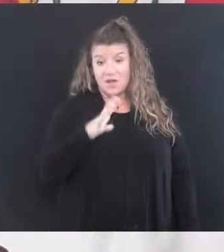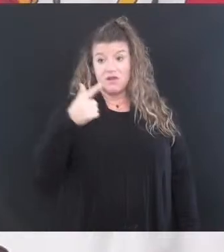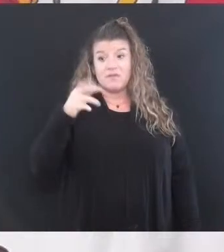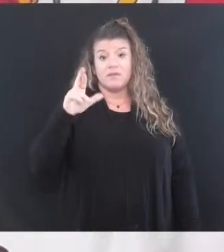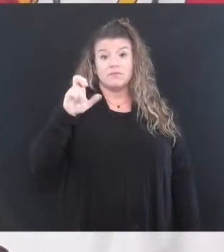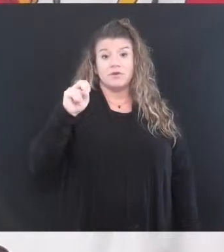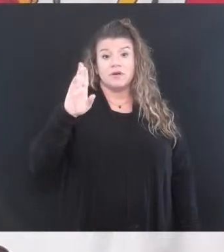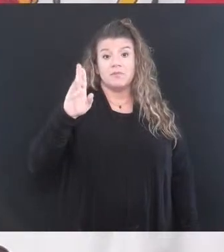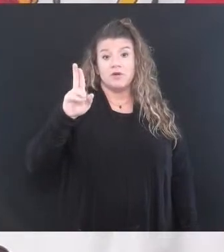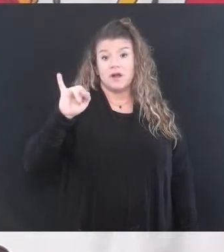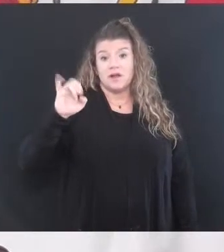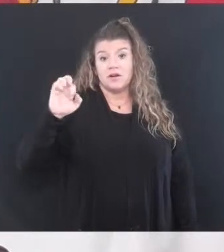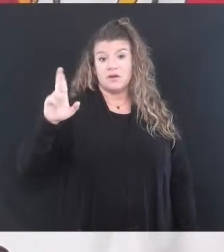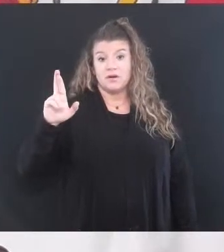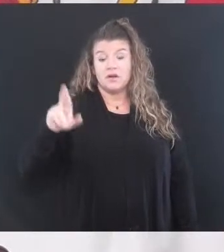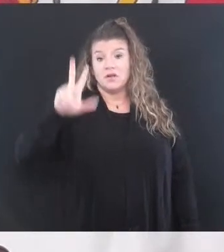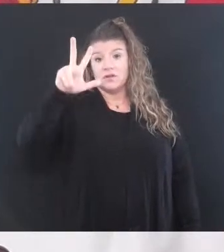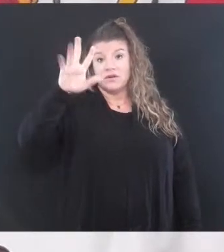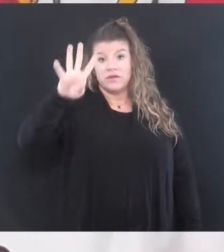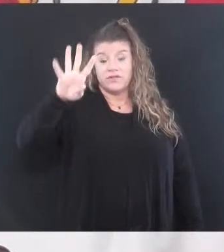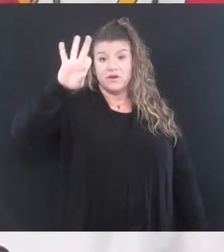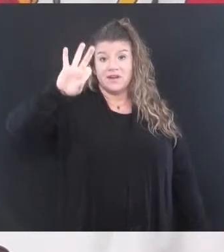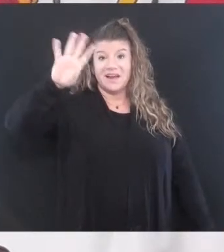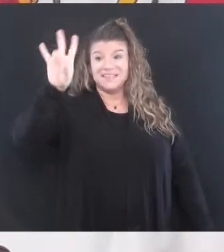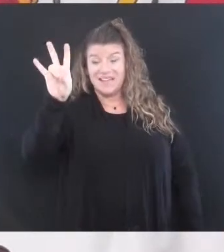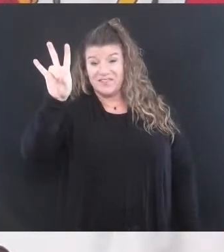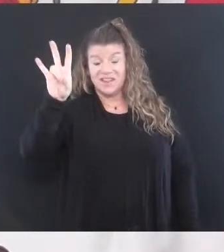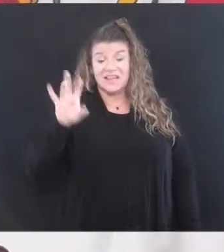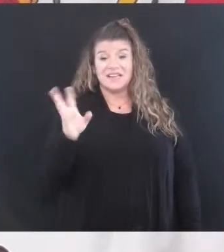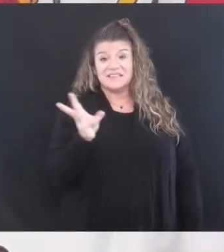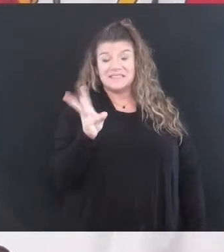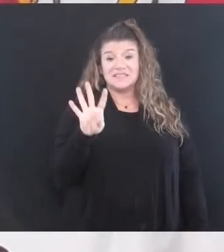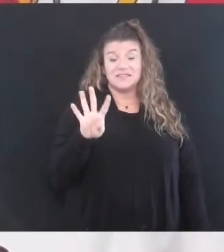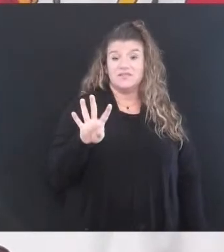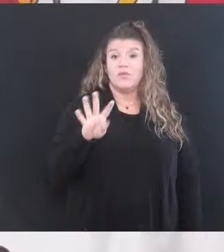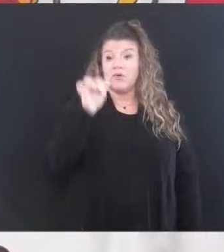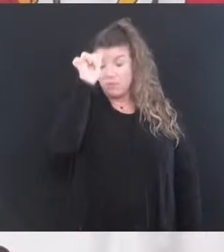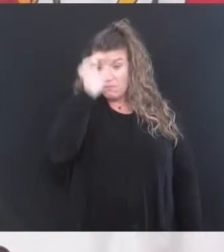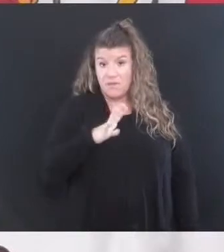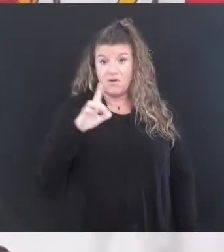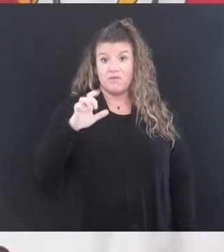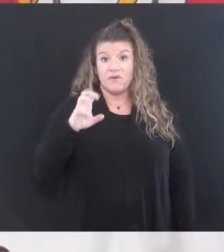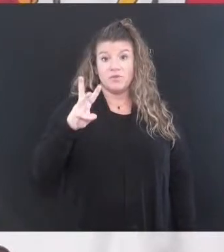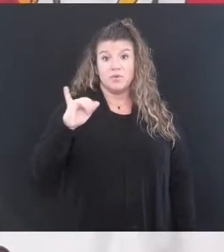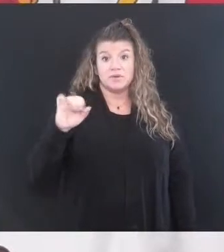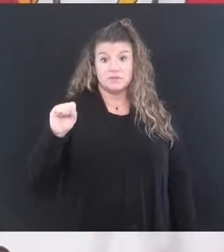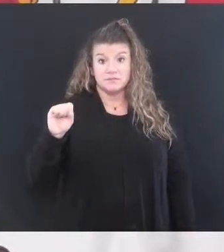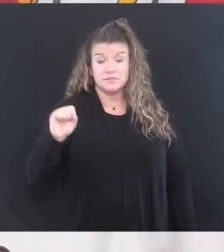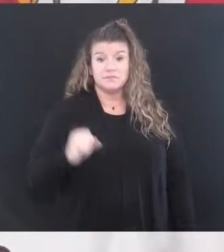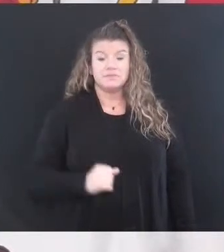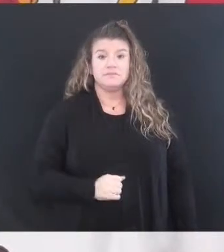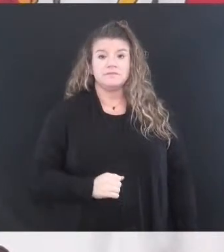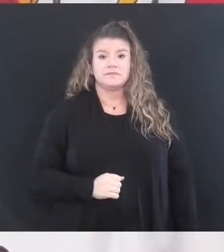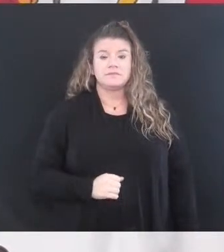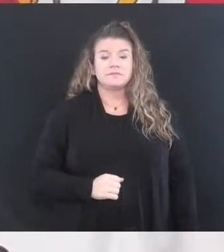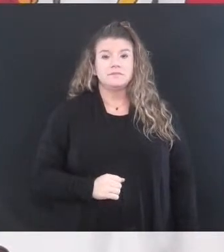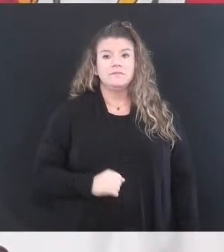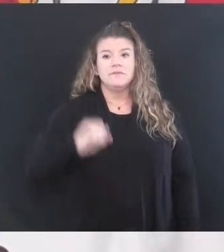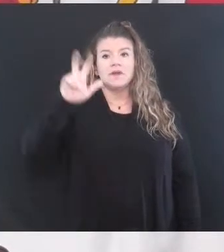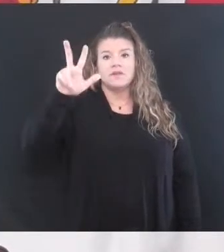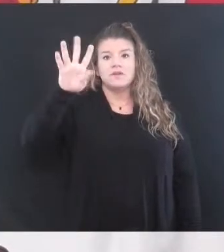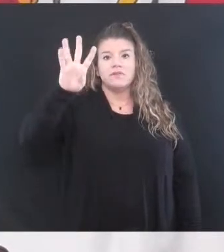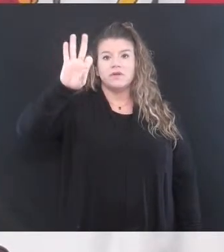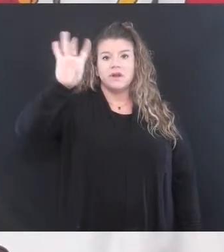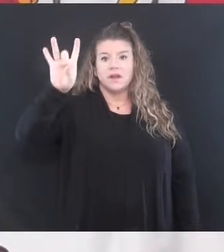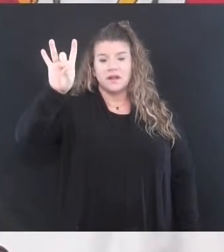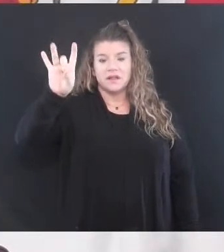Greenbrier County. The 3,497th death, a 64-year-old male from Lewis County. The